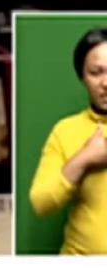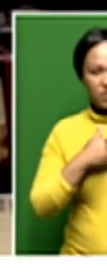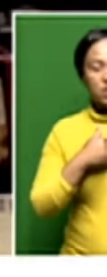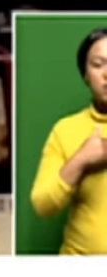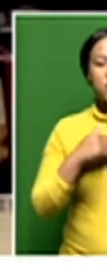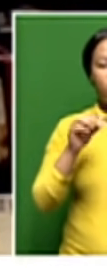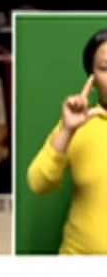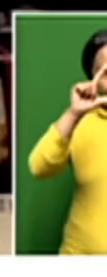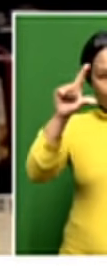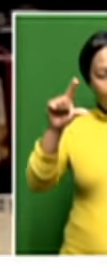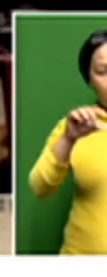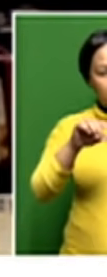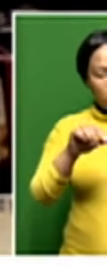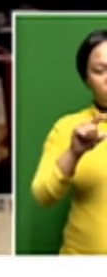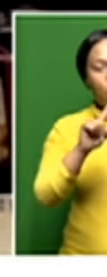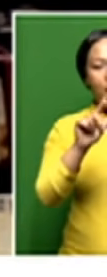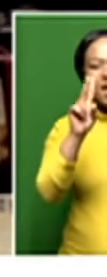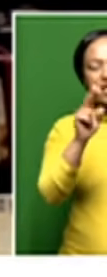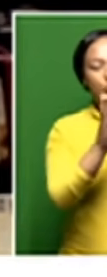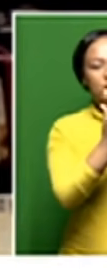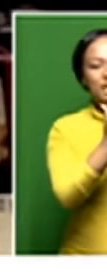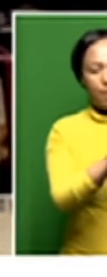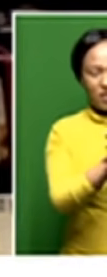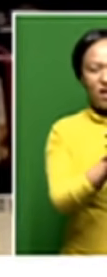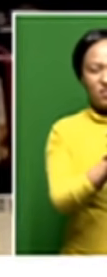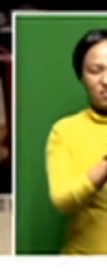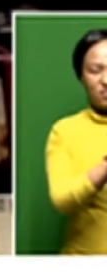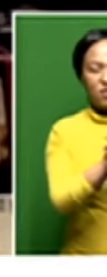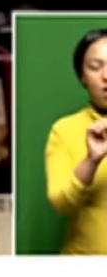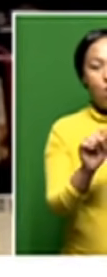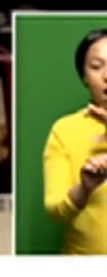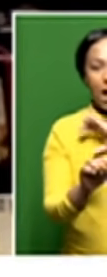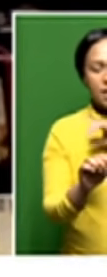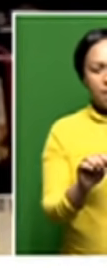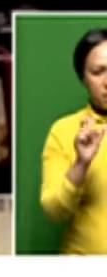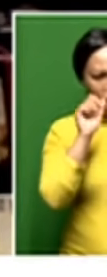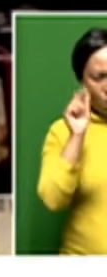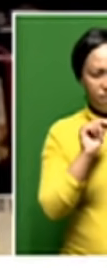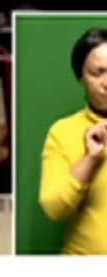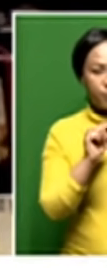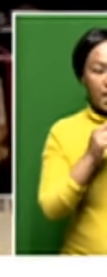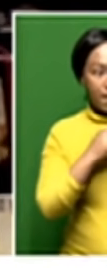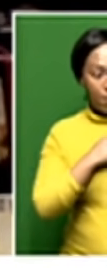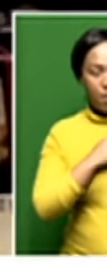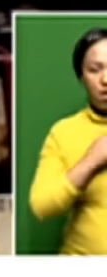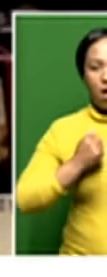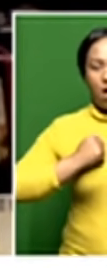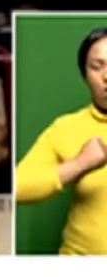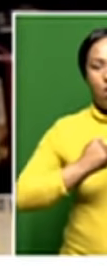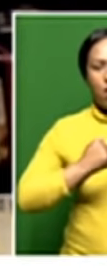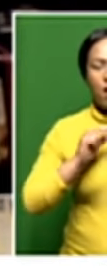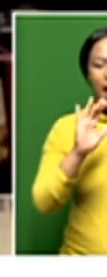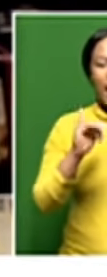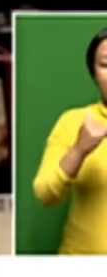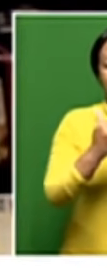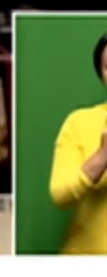shelf, the issues of sabotage of products and so forth. So consumers need to be aware. What we have the responsibility for as a